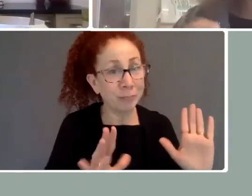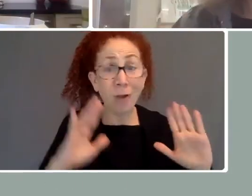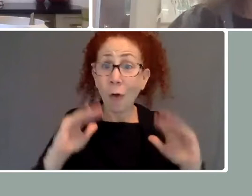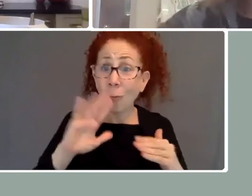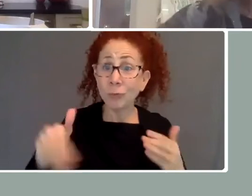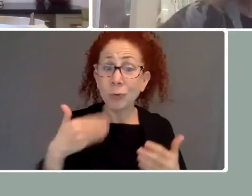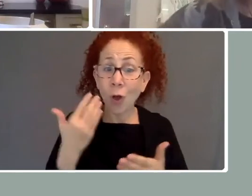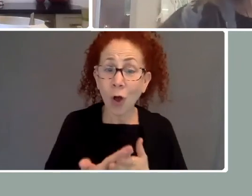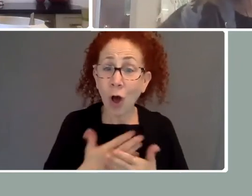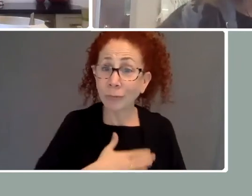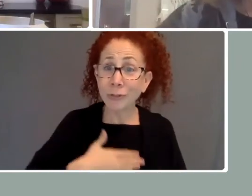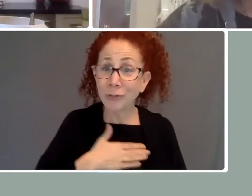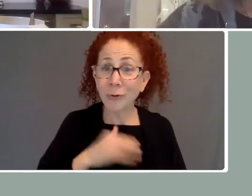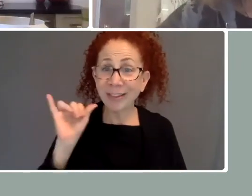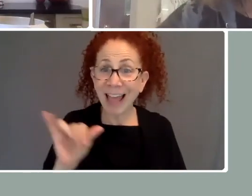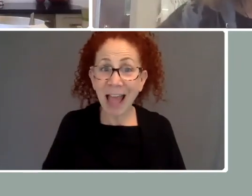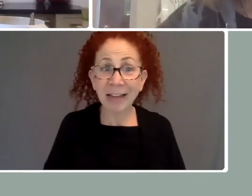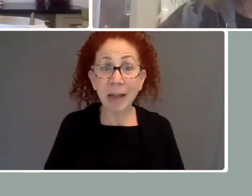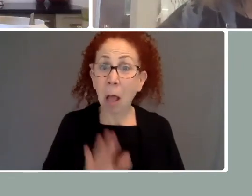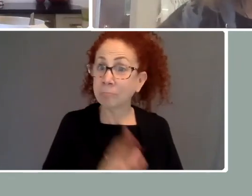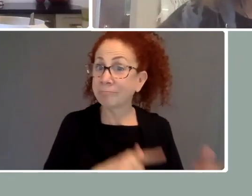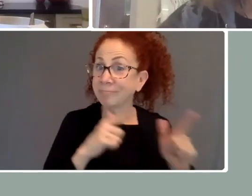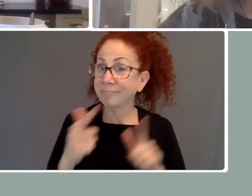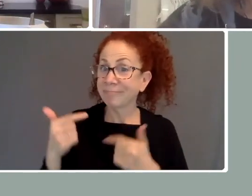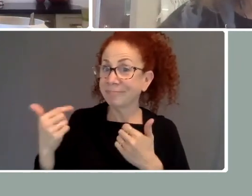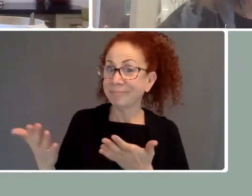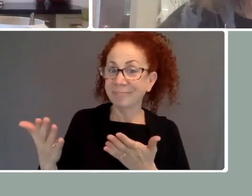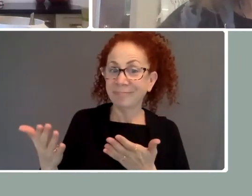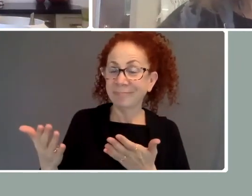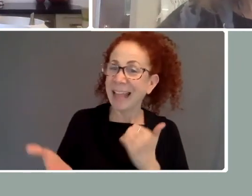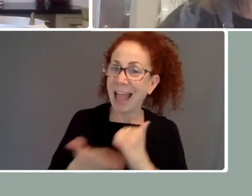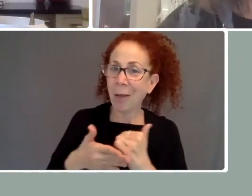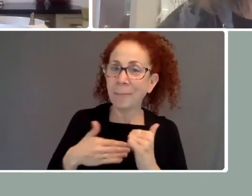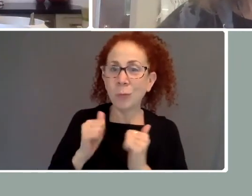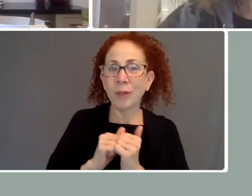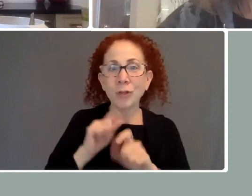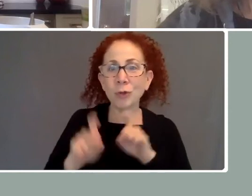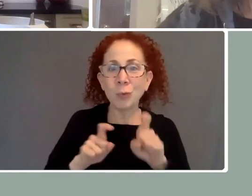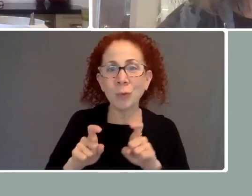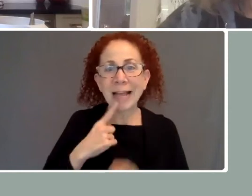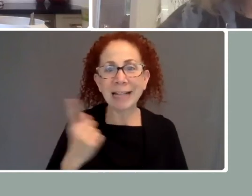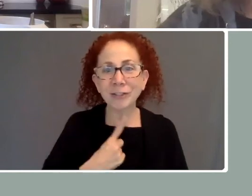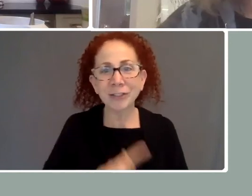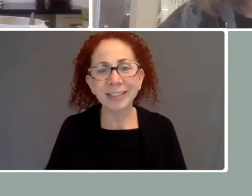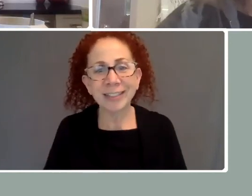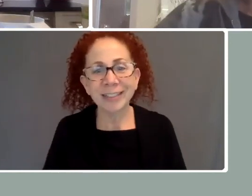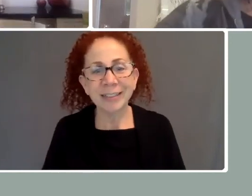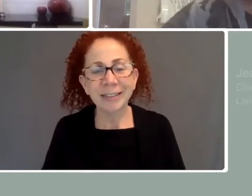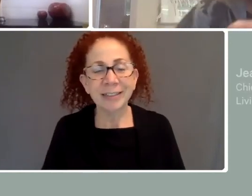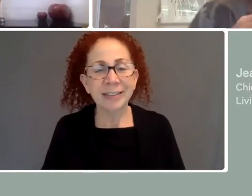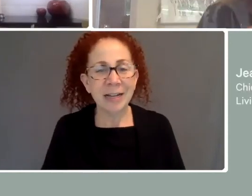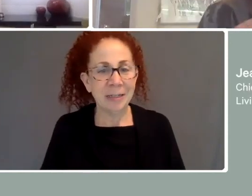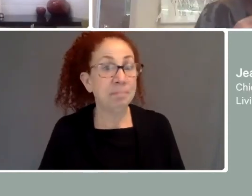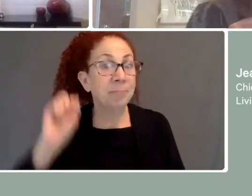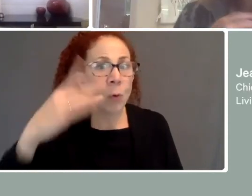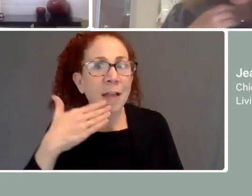all enjoy that. And now I'm going to ask Jean to help me with the Q&A. Okay.